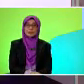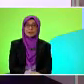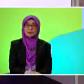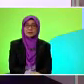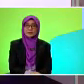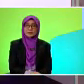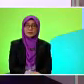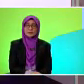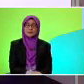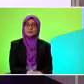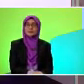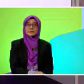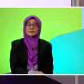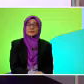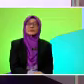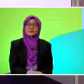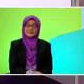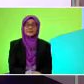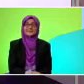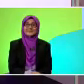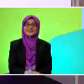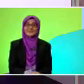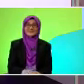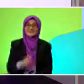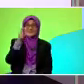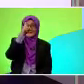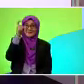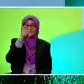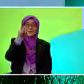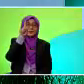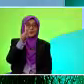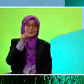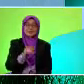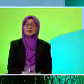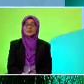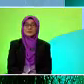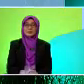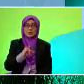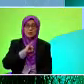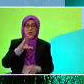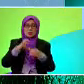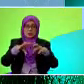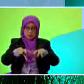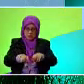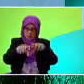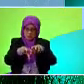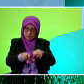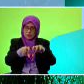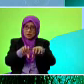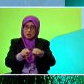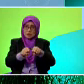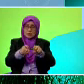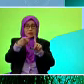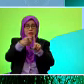the question. Right. All right, question 1. I made a dough made of